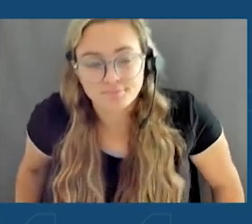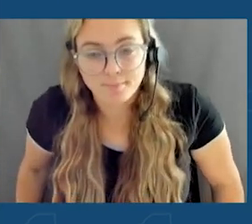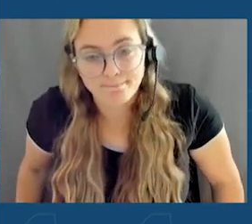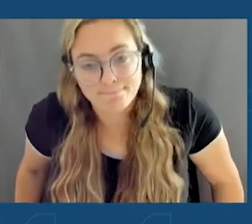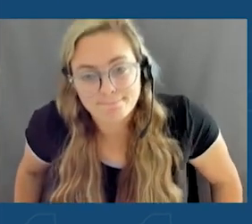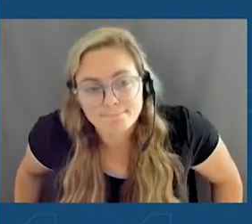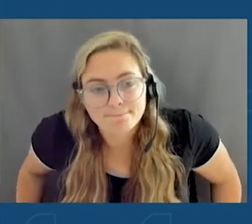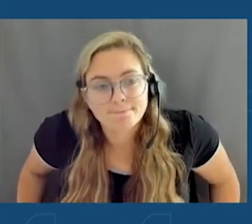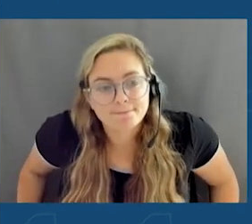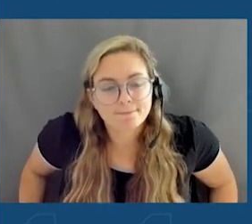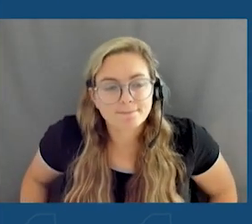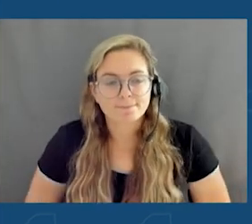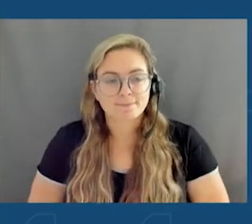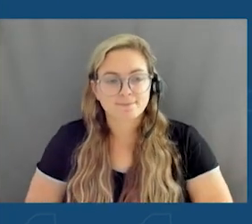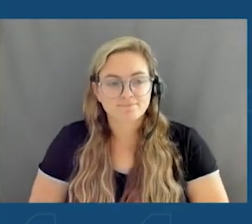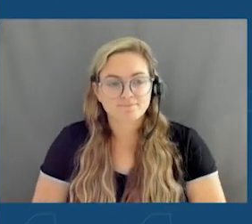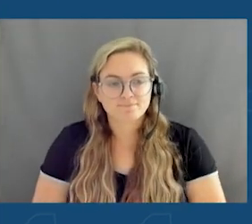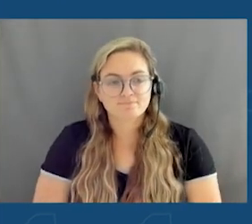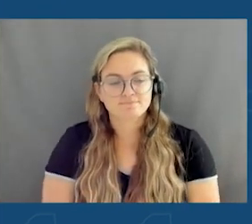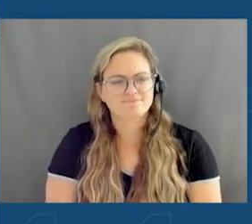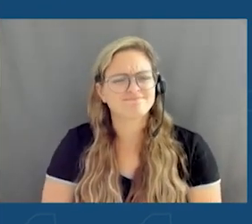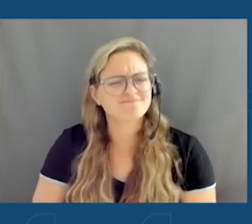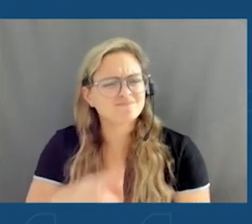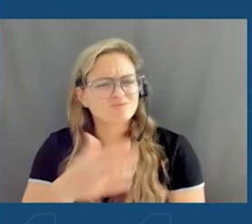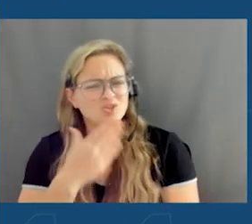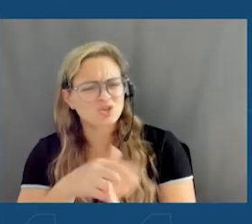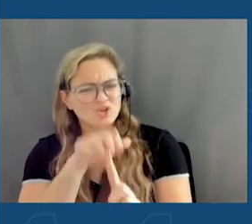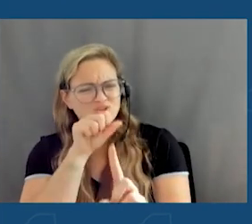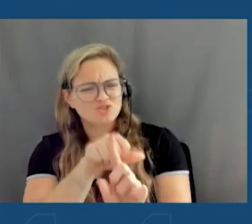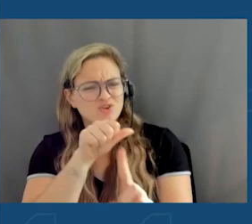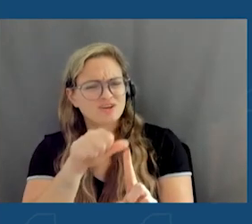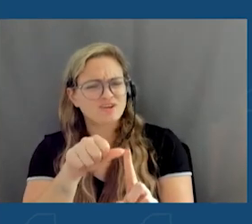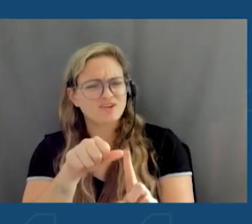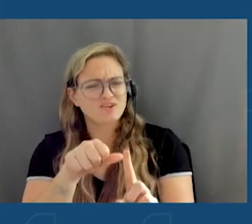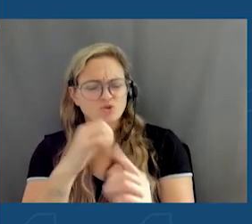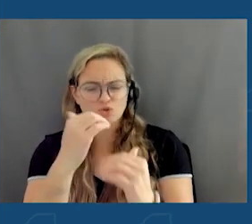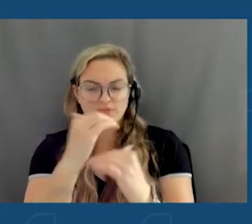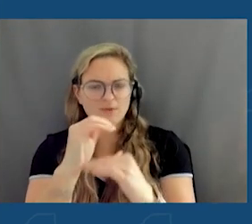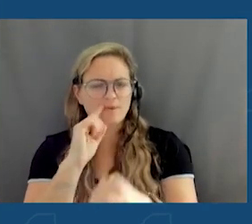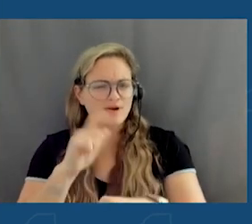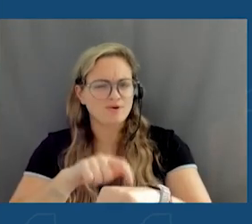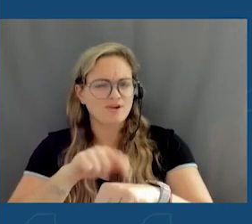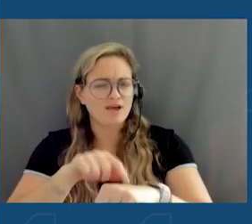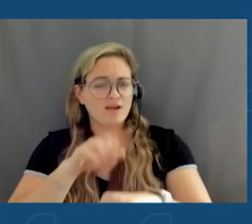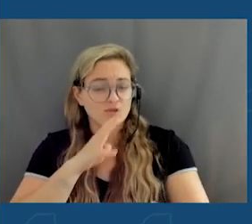That was a very good trick to make sure we speak for a limited amount of time.